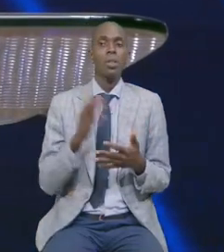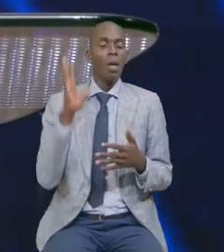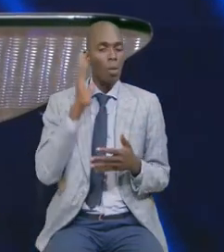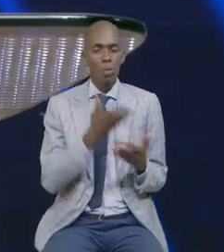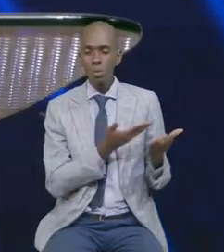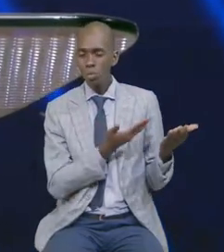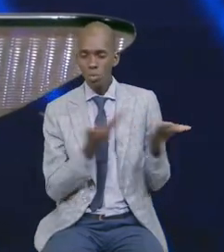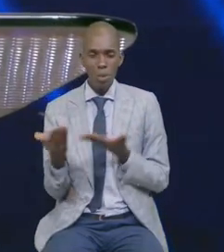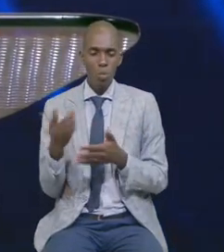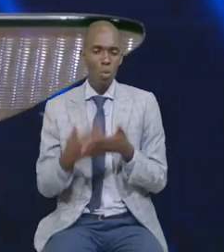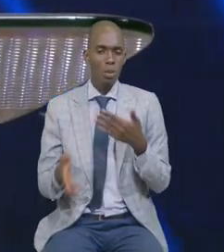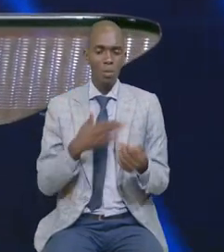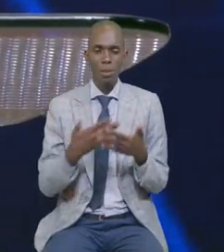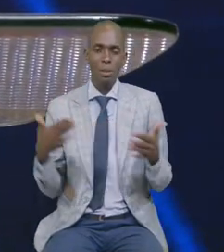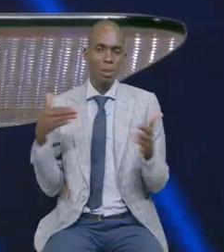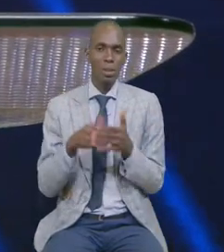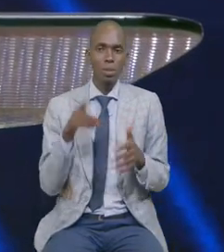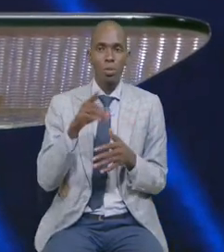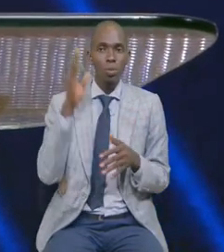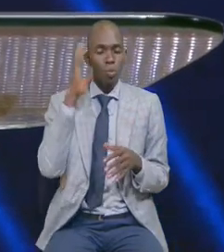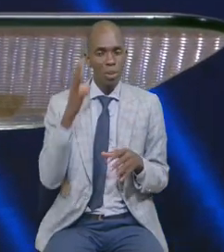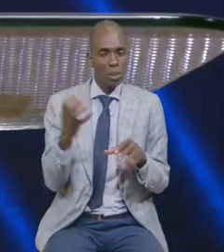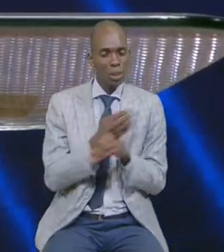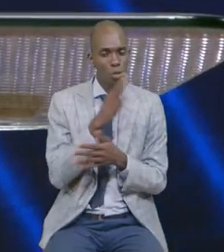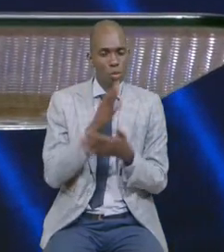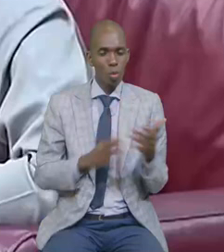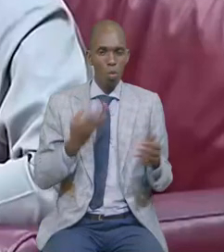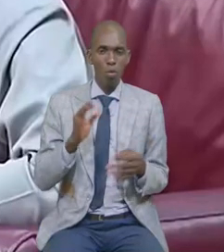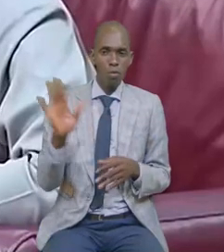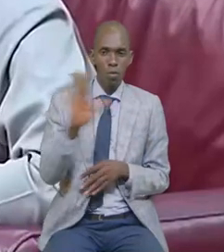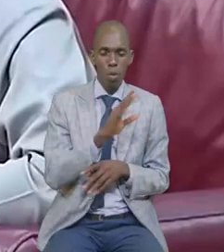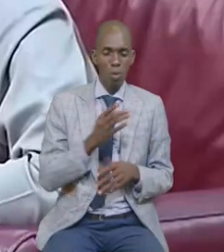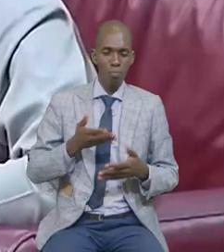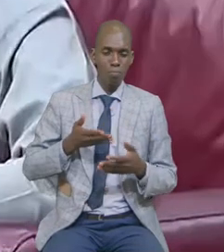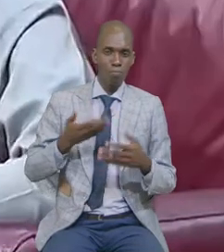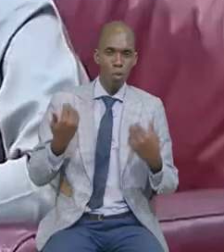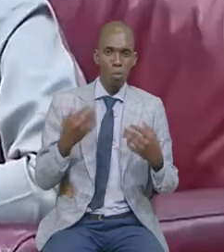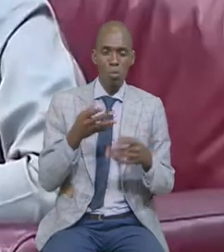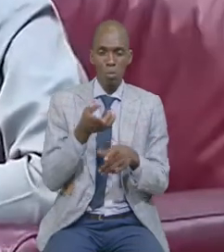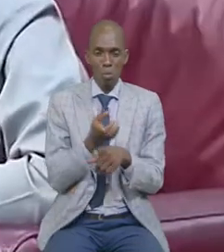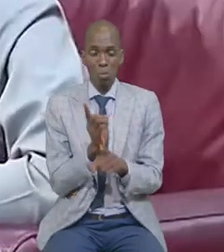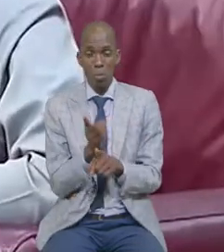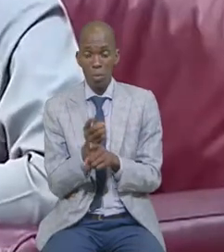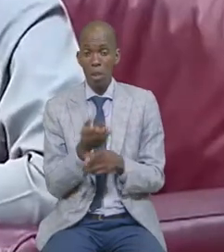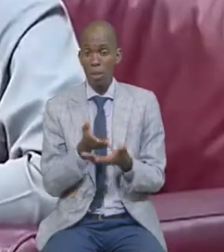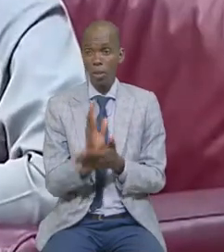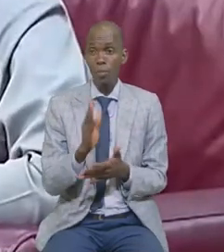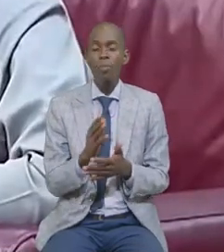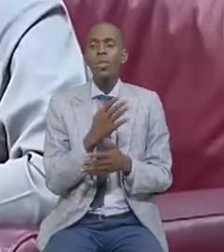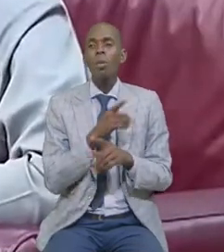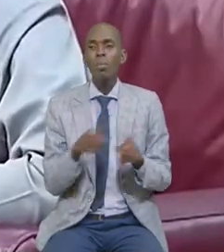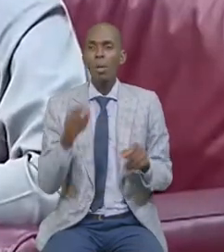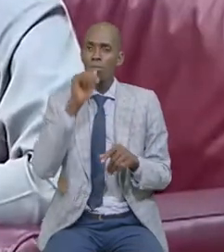us. They'll take some rights away from us, our rights. But it says, I endured, but out of